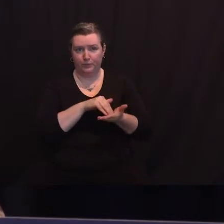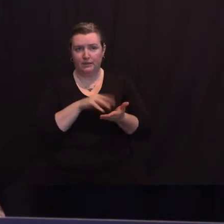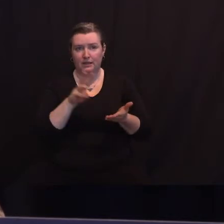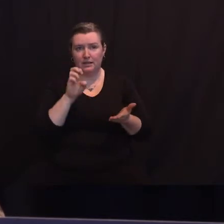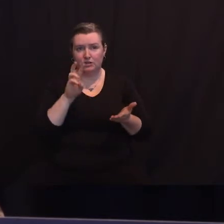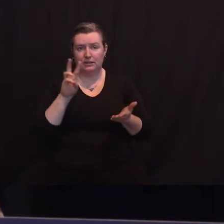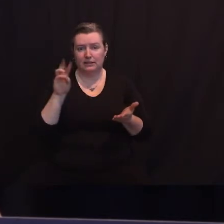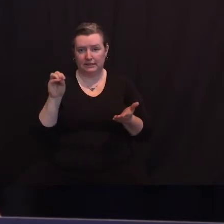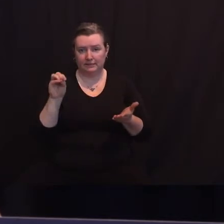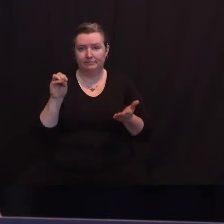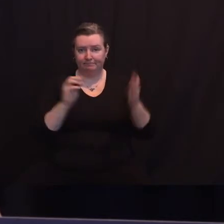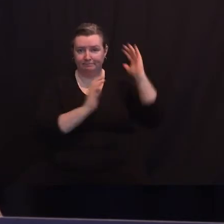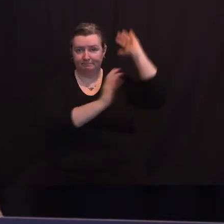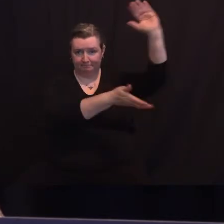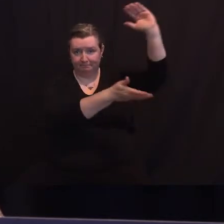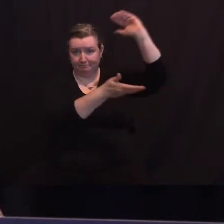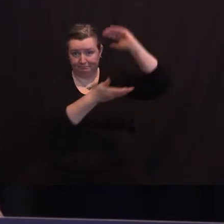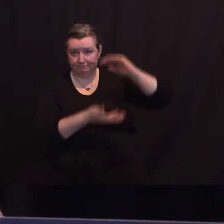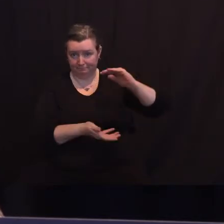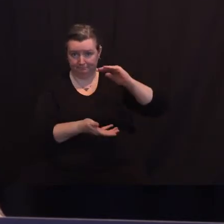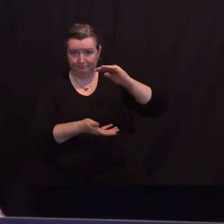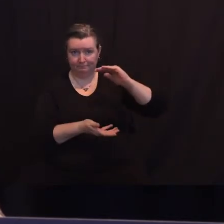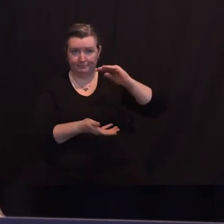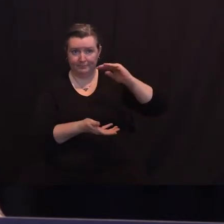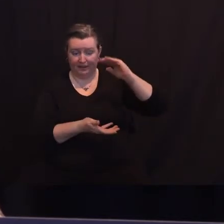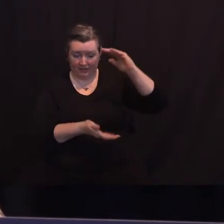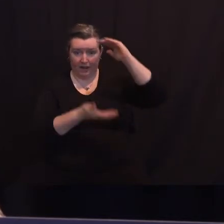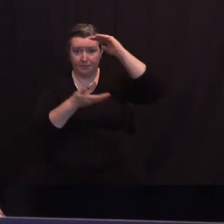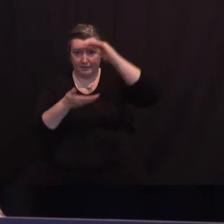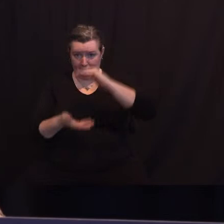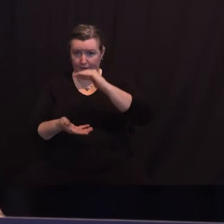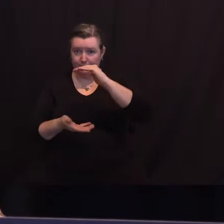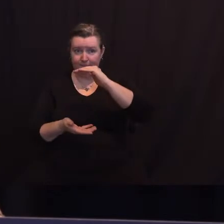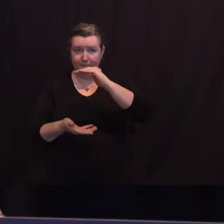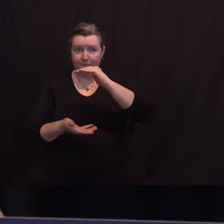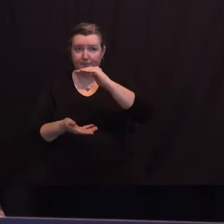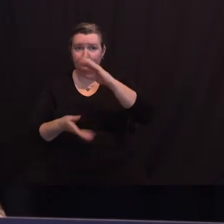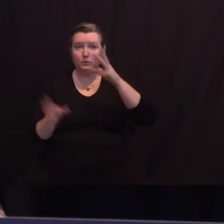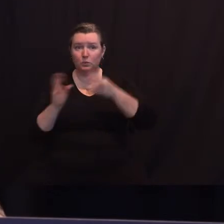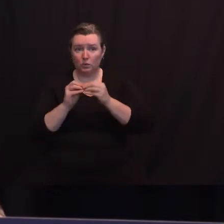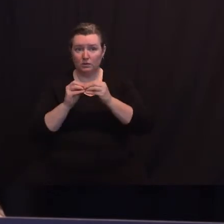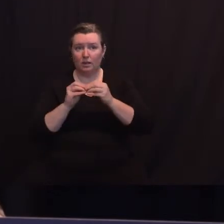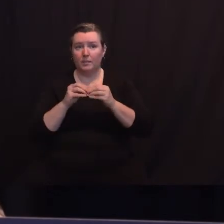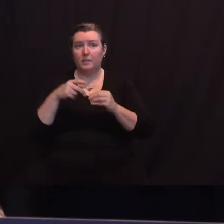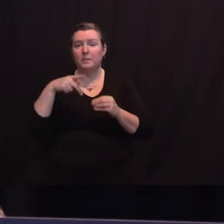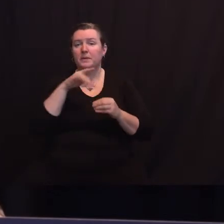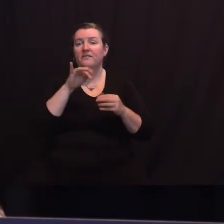416,660. Of that, the total Pfizer was